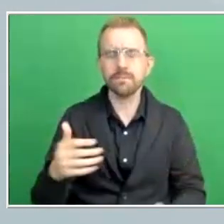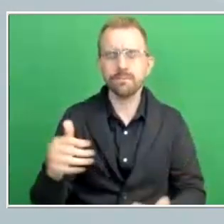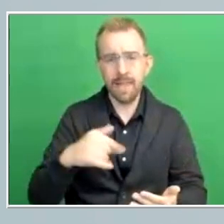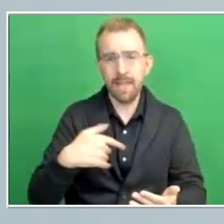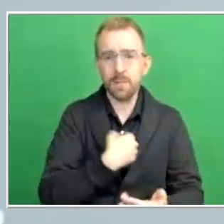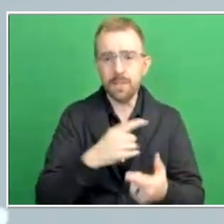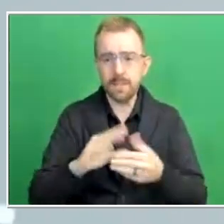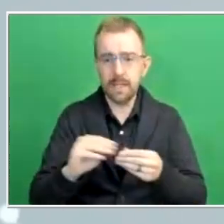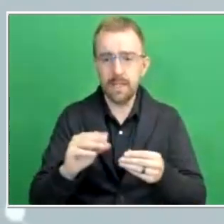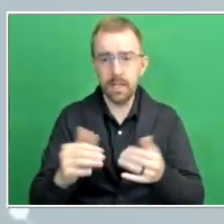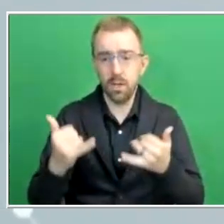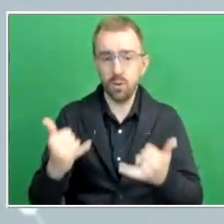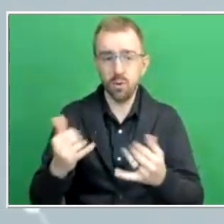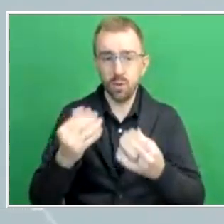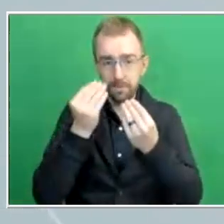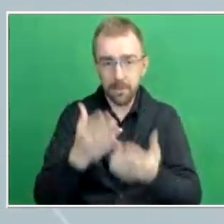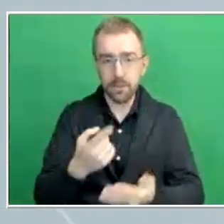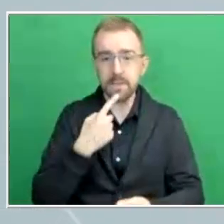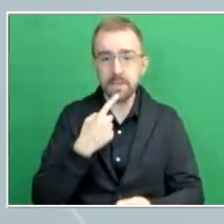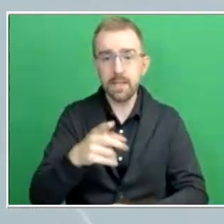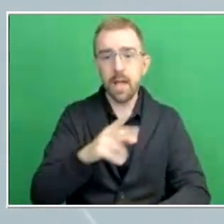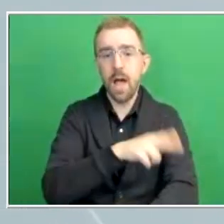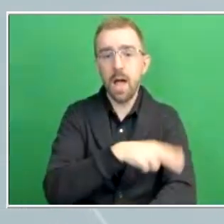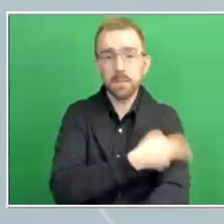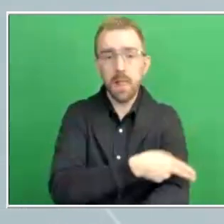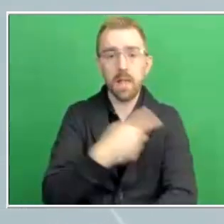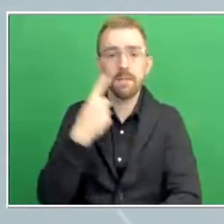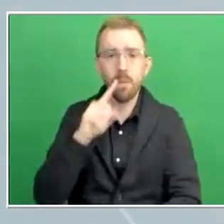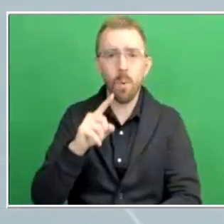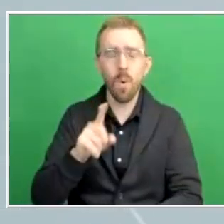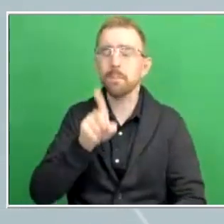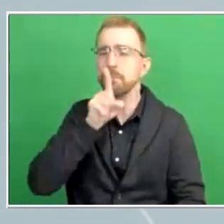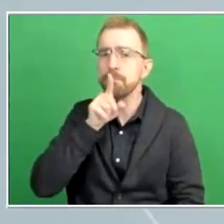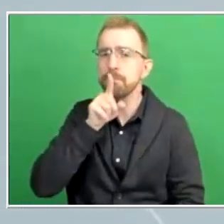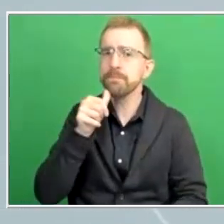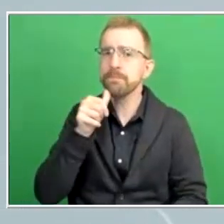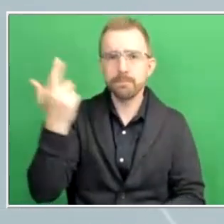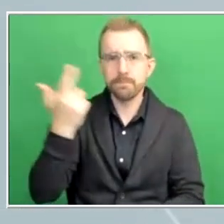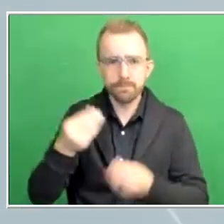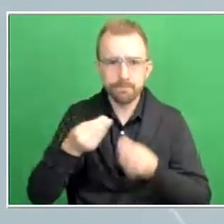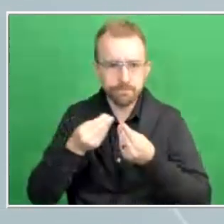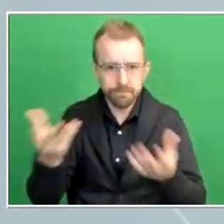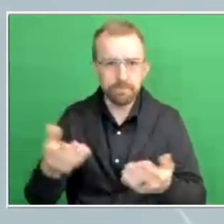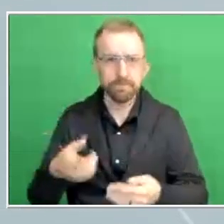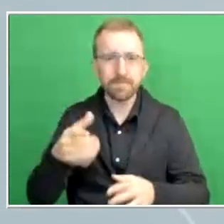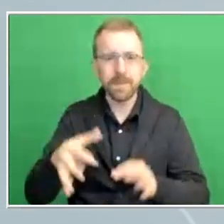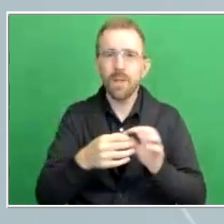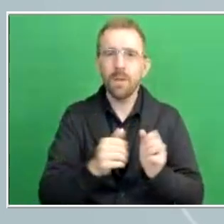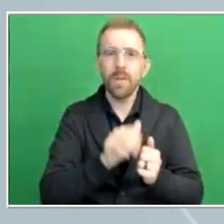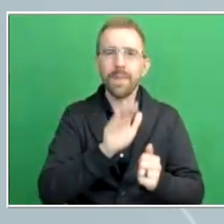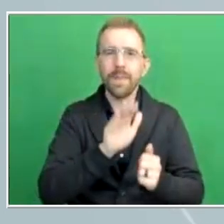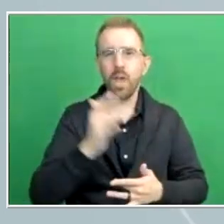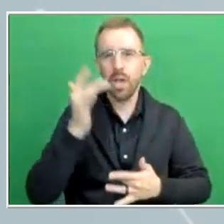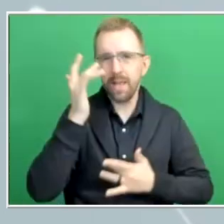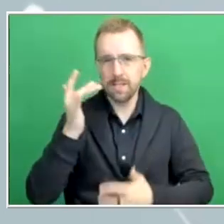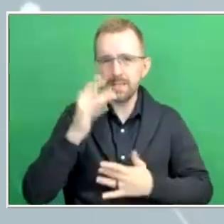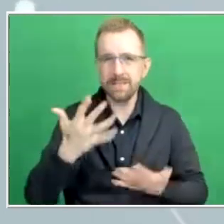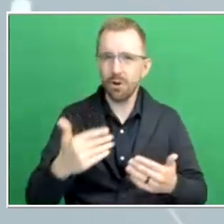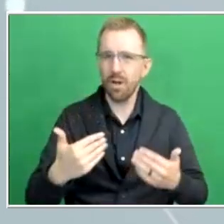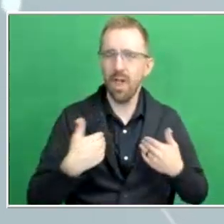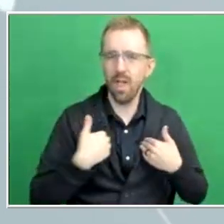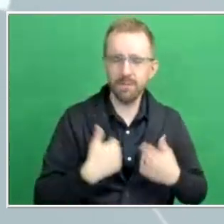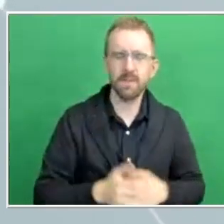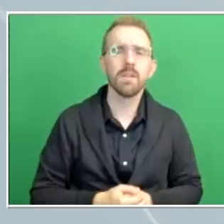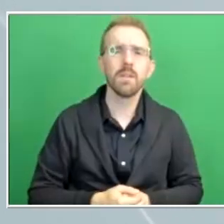information says that they were hospitalized for an undisclosed reason, something related to their underlying medical illness. Also, what